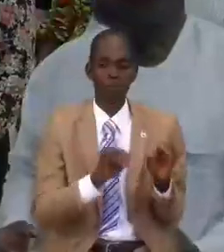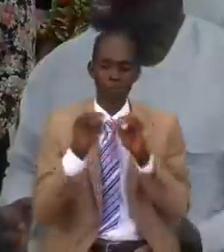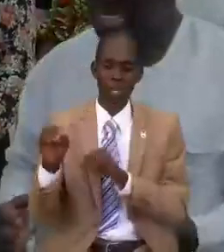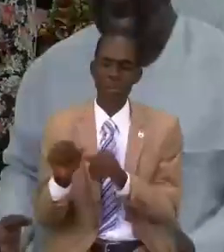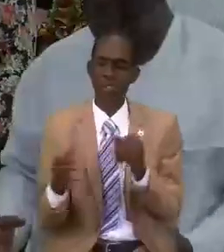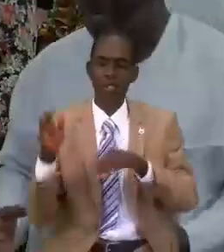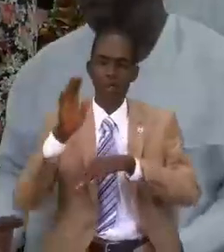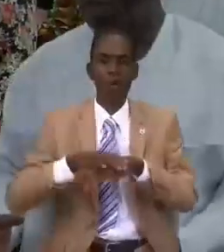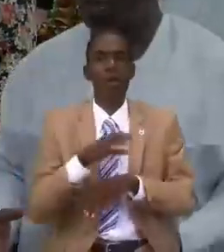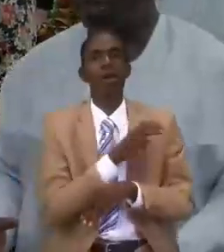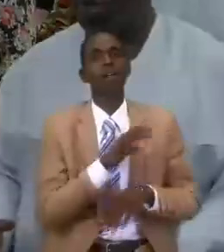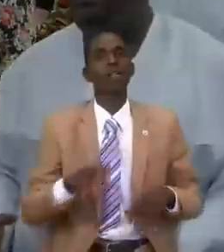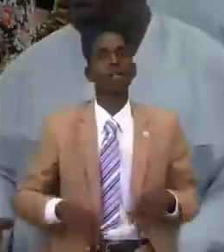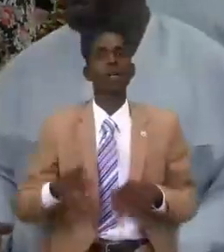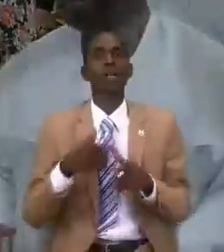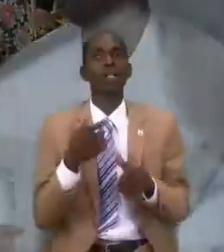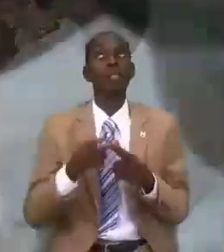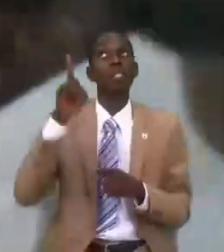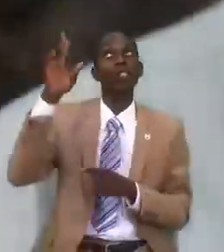that complete cure.